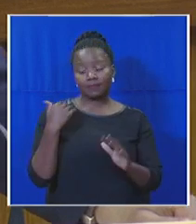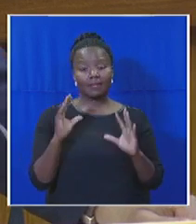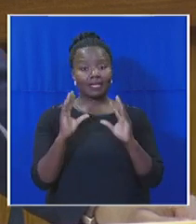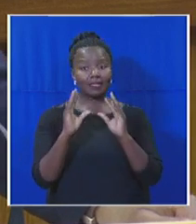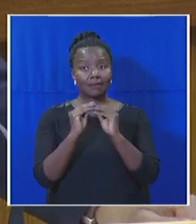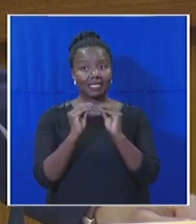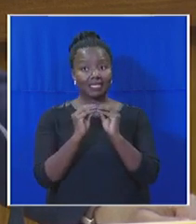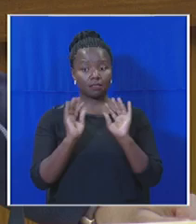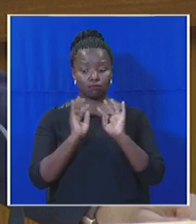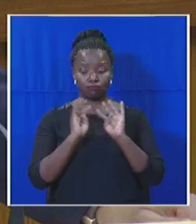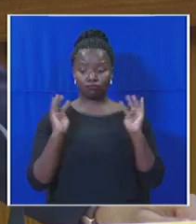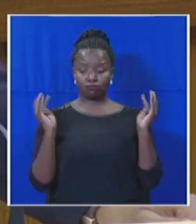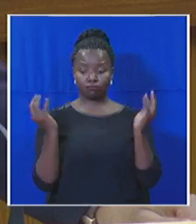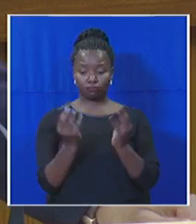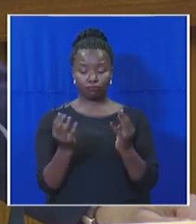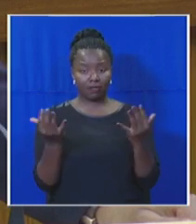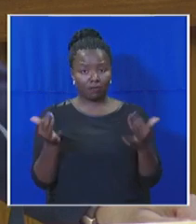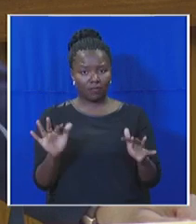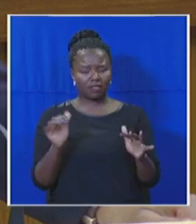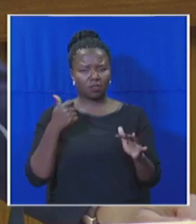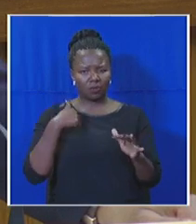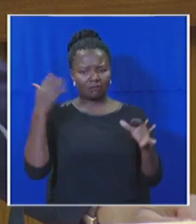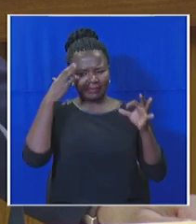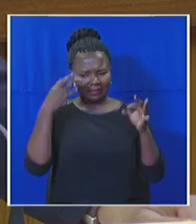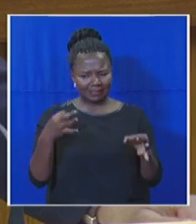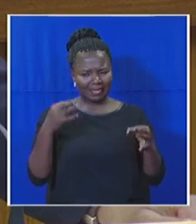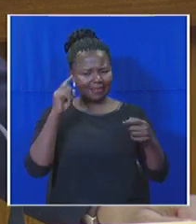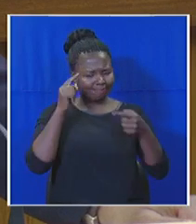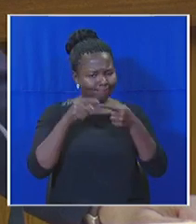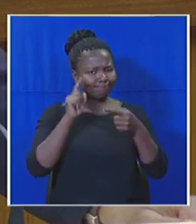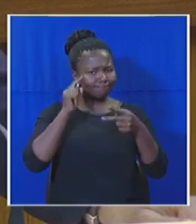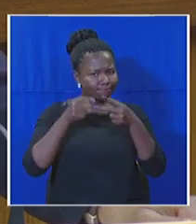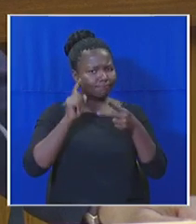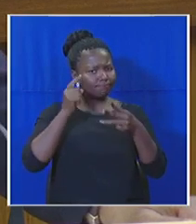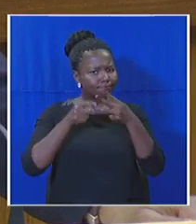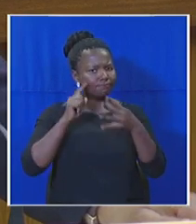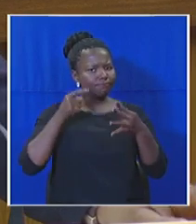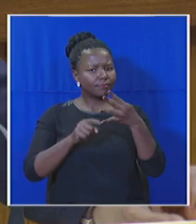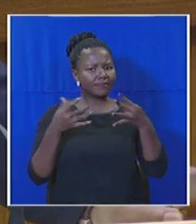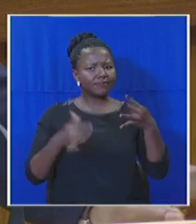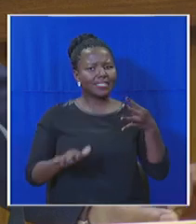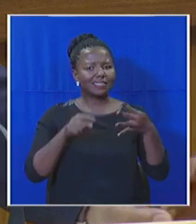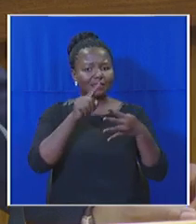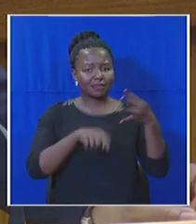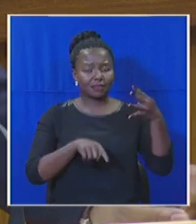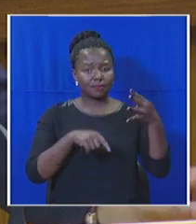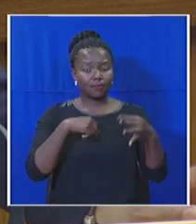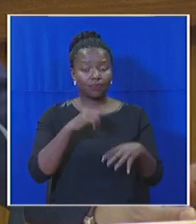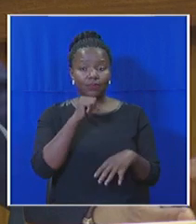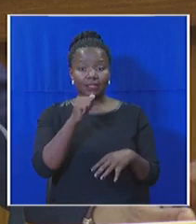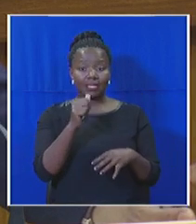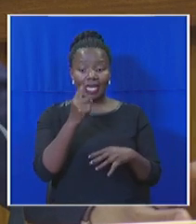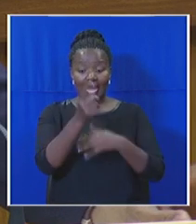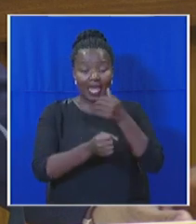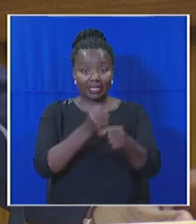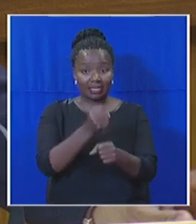took very specific decisions. One, that there will be zero rise